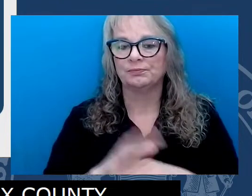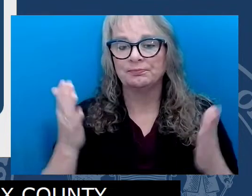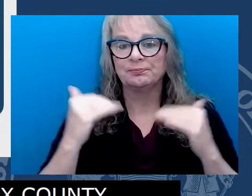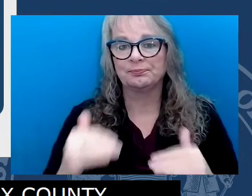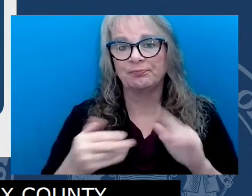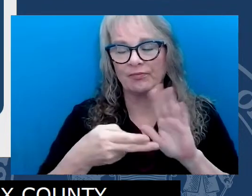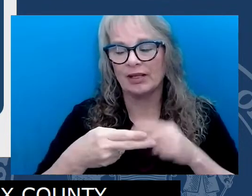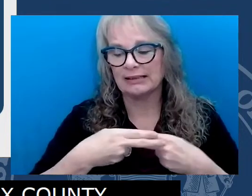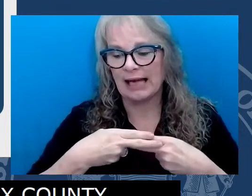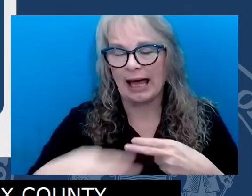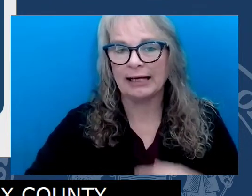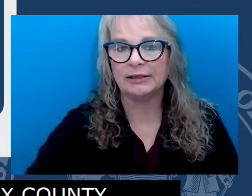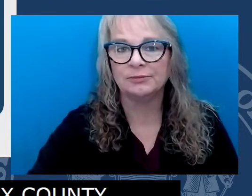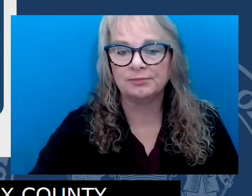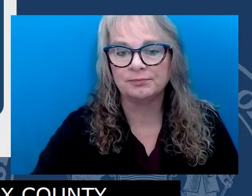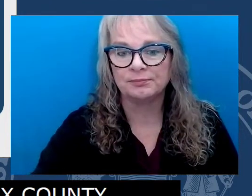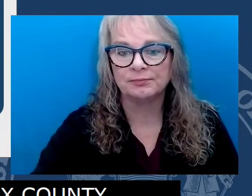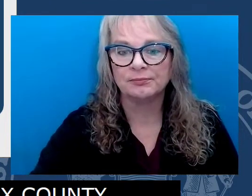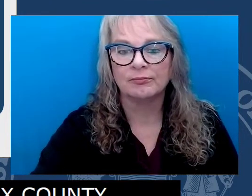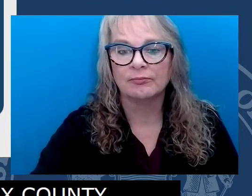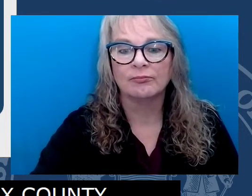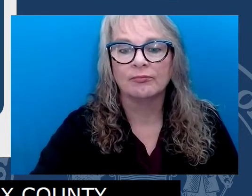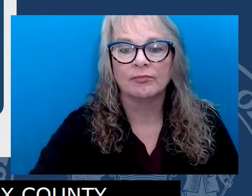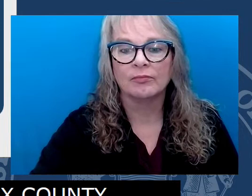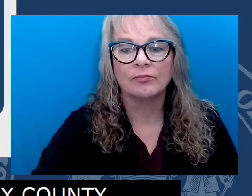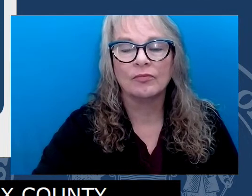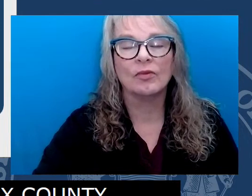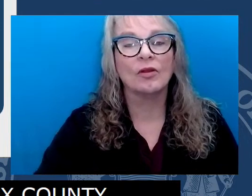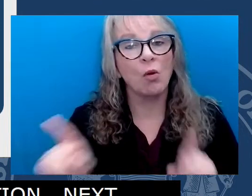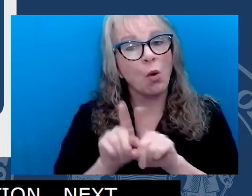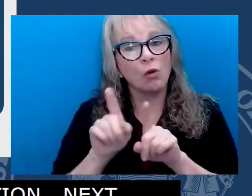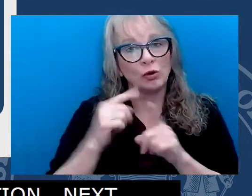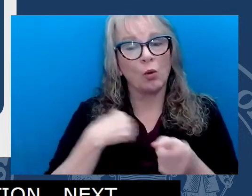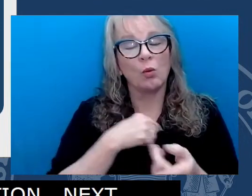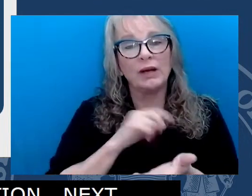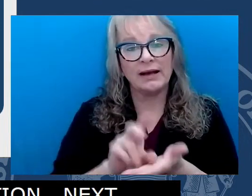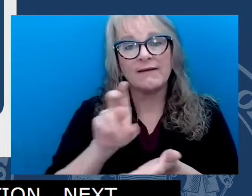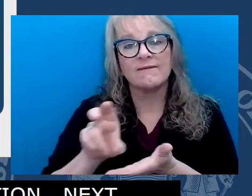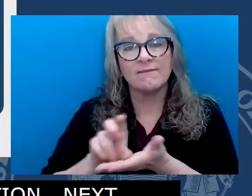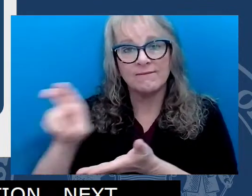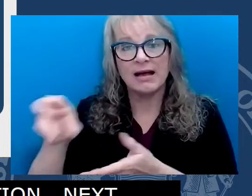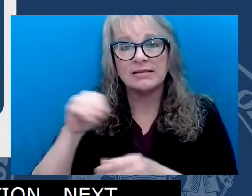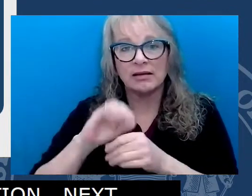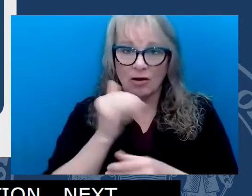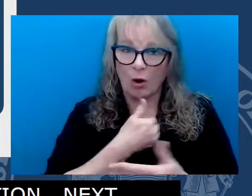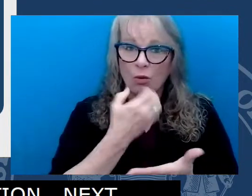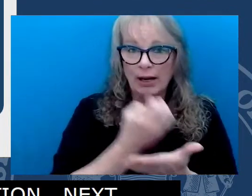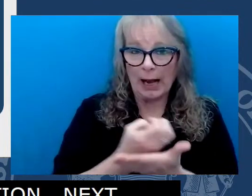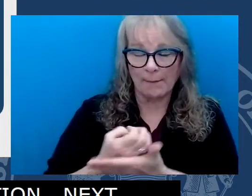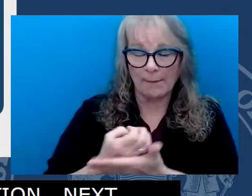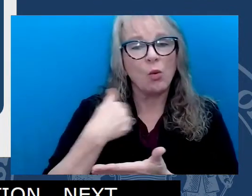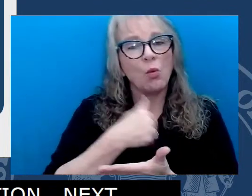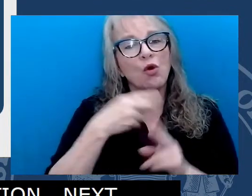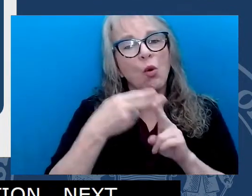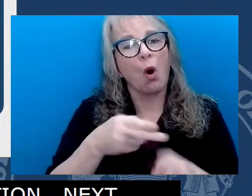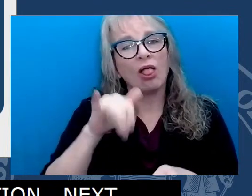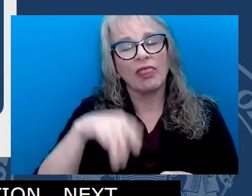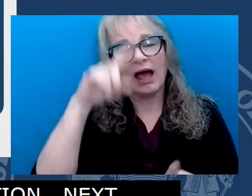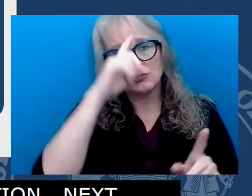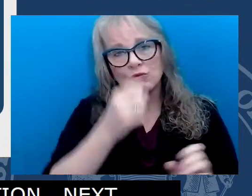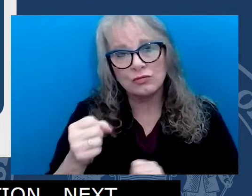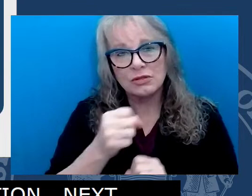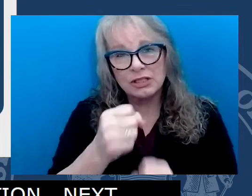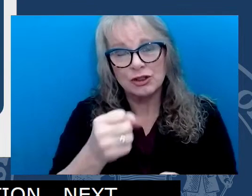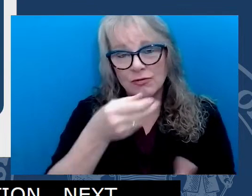So we also make investments in our economy. We have what we refer to as the strategic fund. It enables us